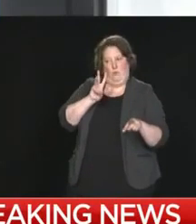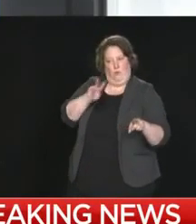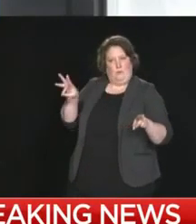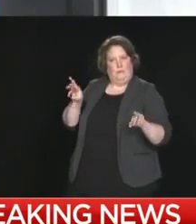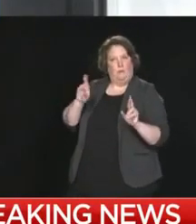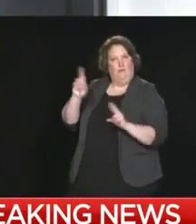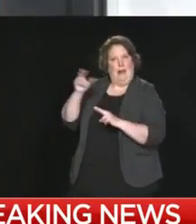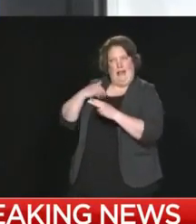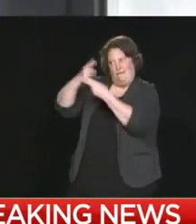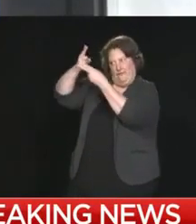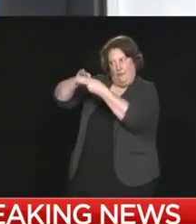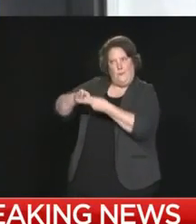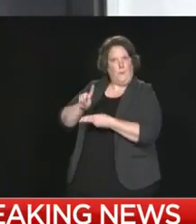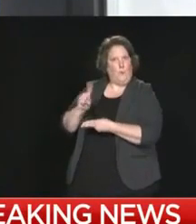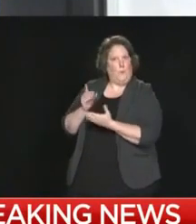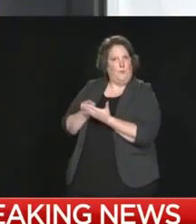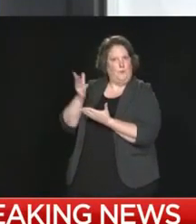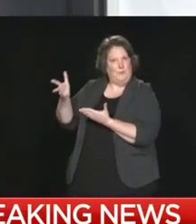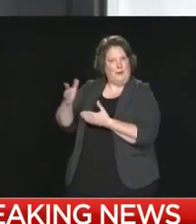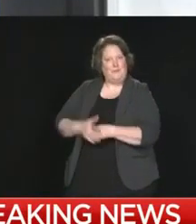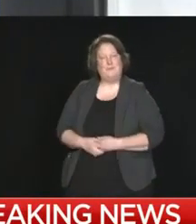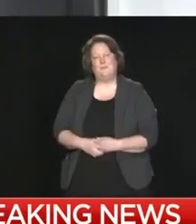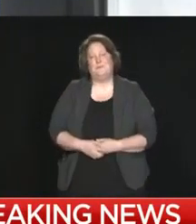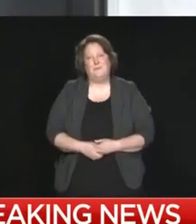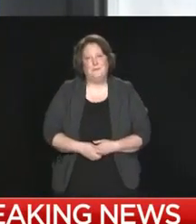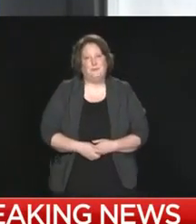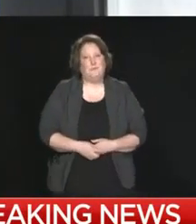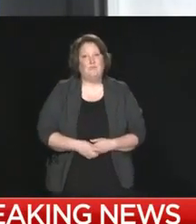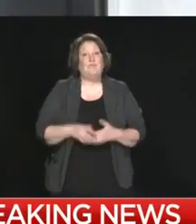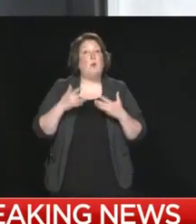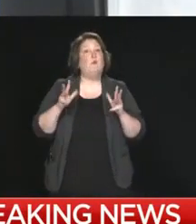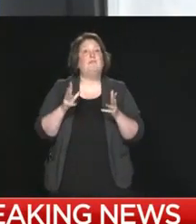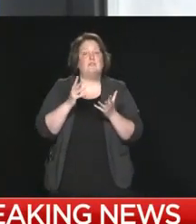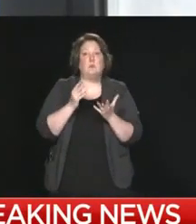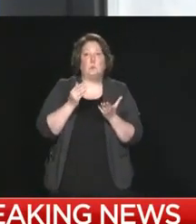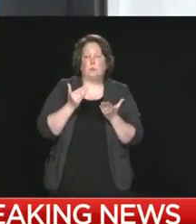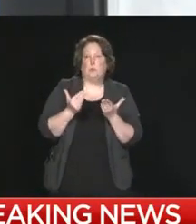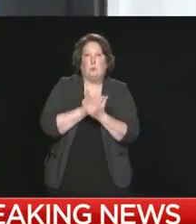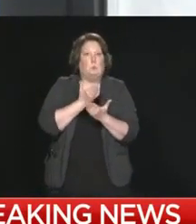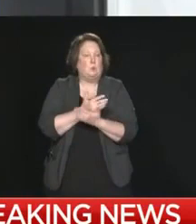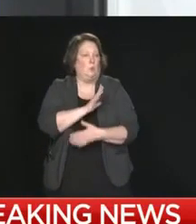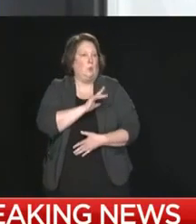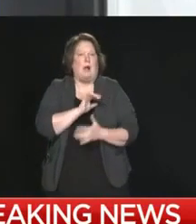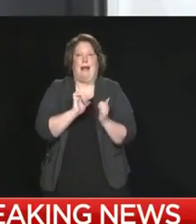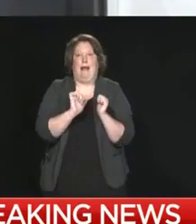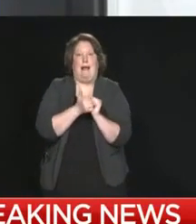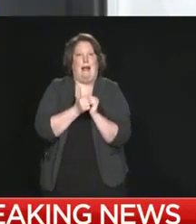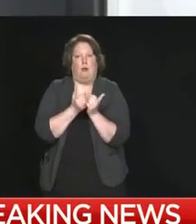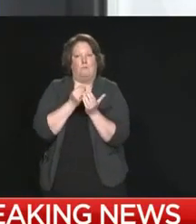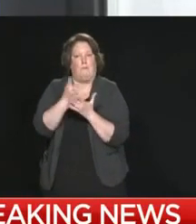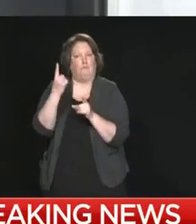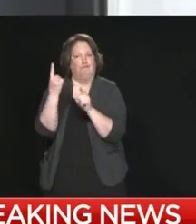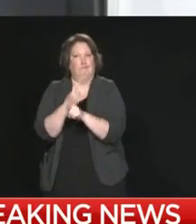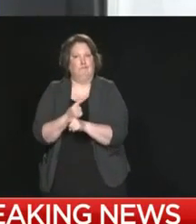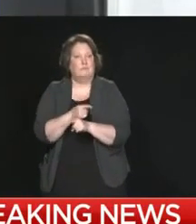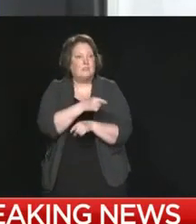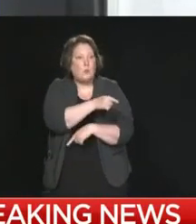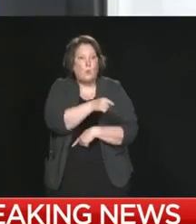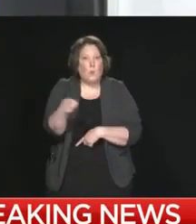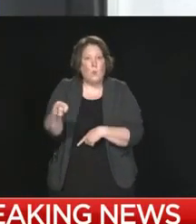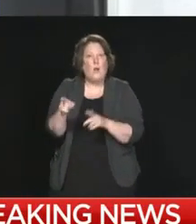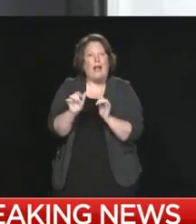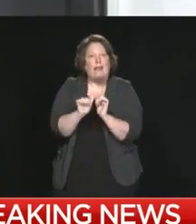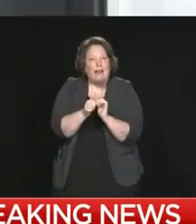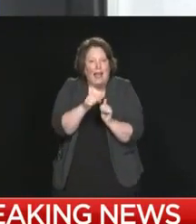website. We also created new, innovative procurement streams to allow more businesses to develop solutions and